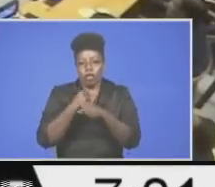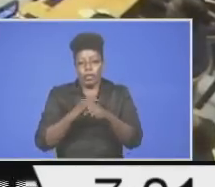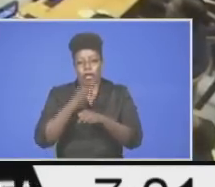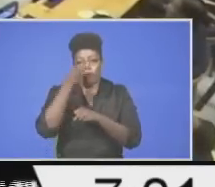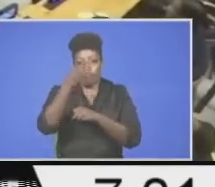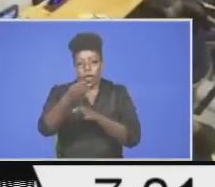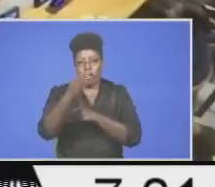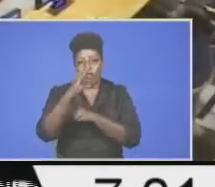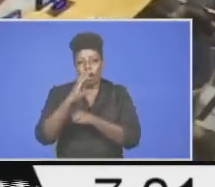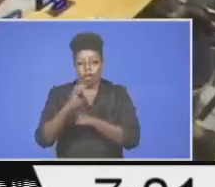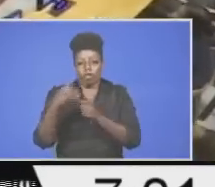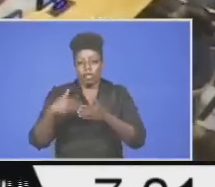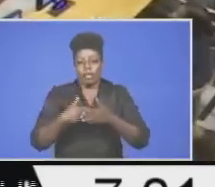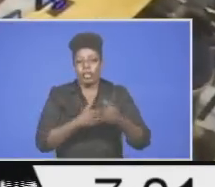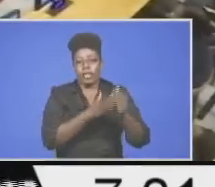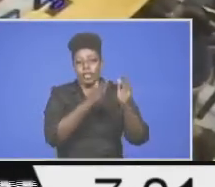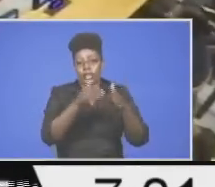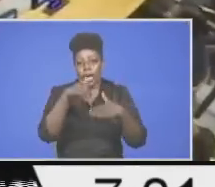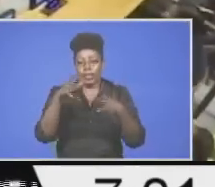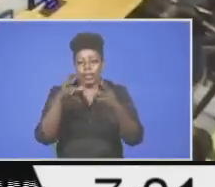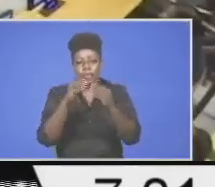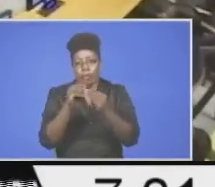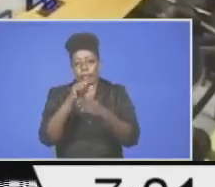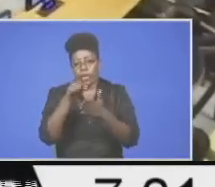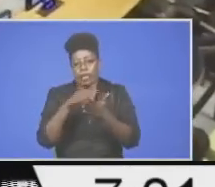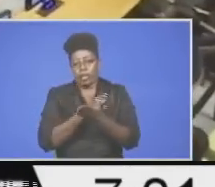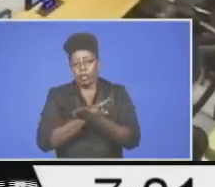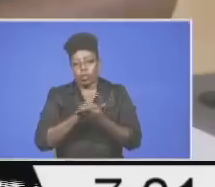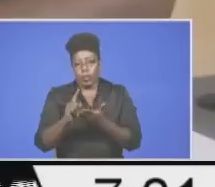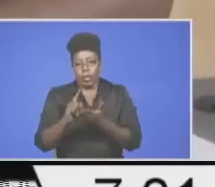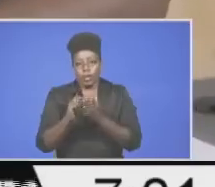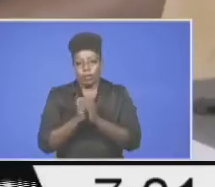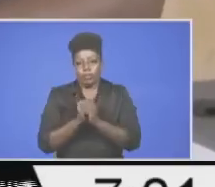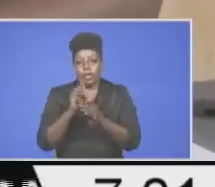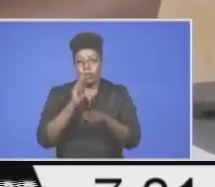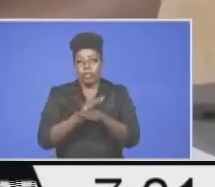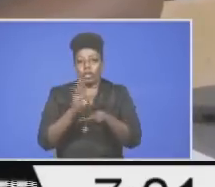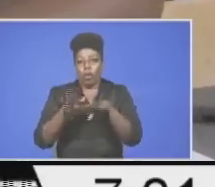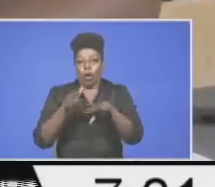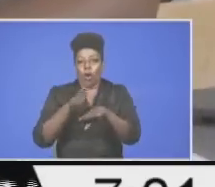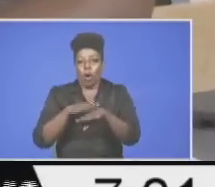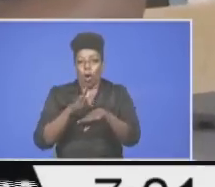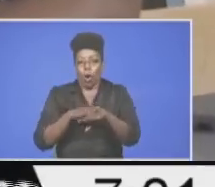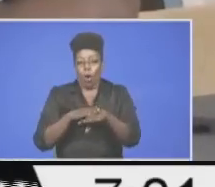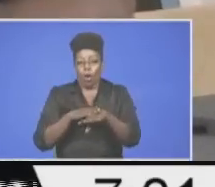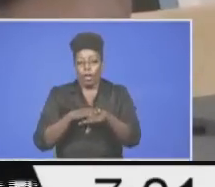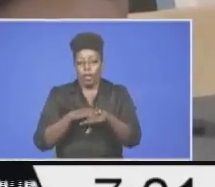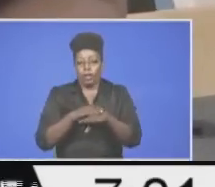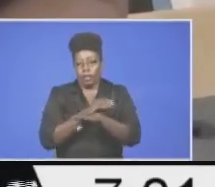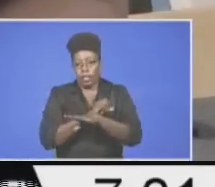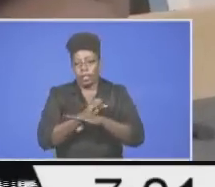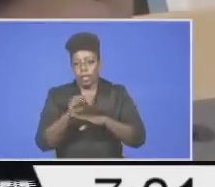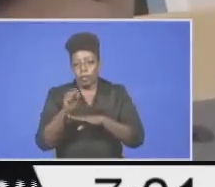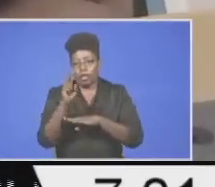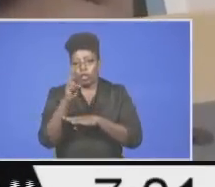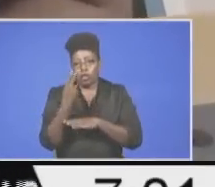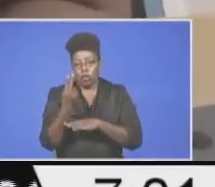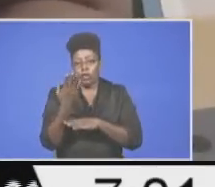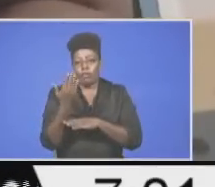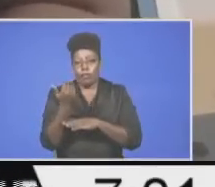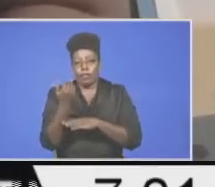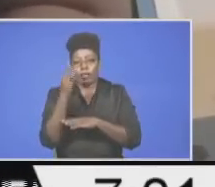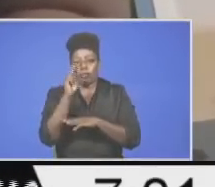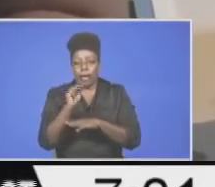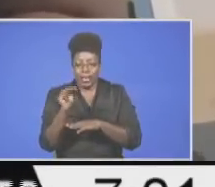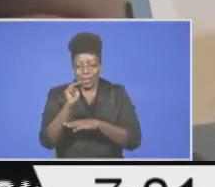of hundreds of world leaders attending the assembly this week. Prime Minister Minnis walked onto the United Nations platform right around 2:15 Monday